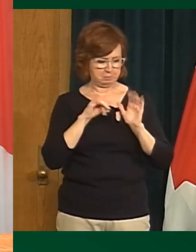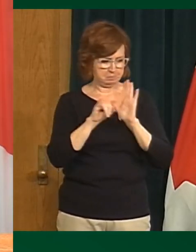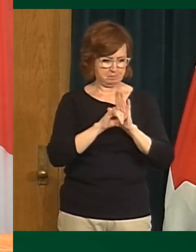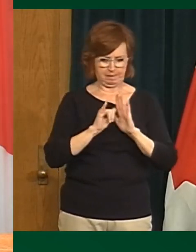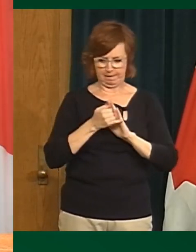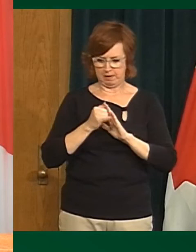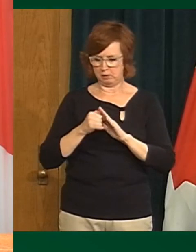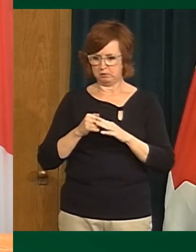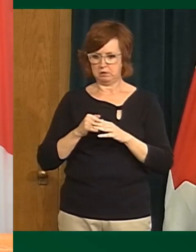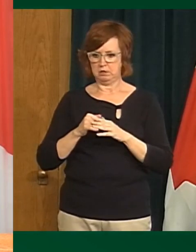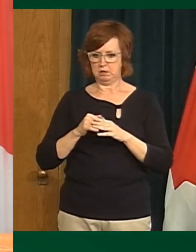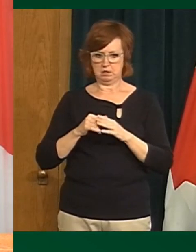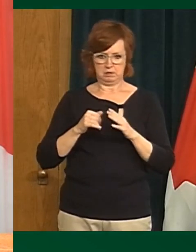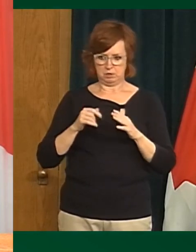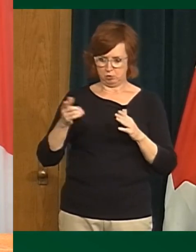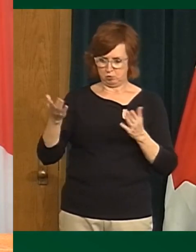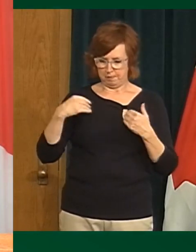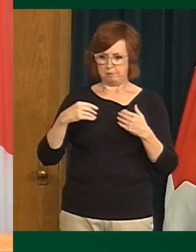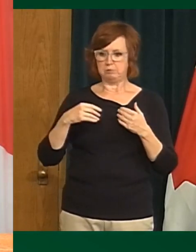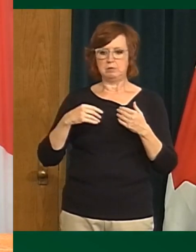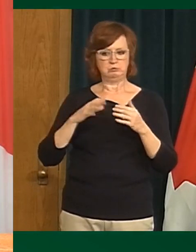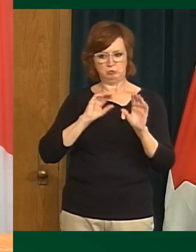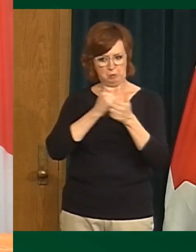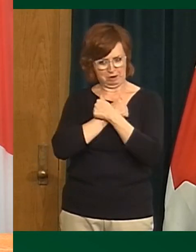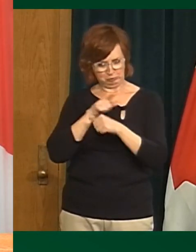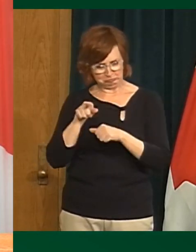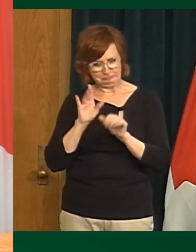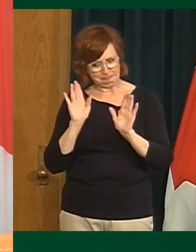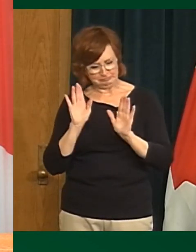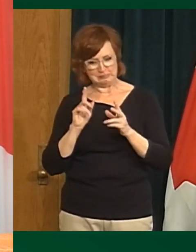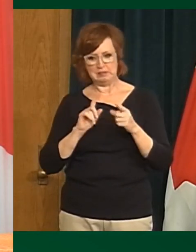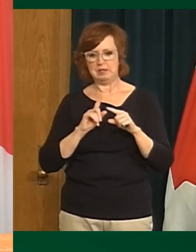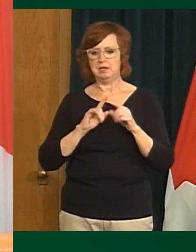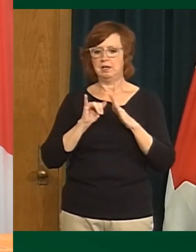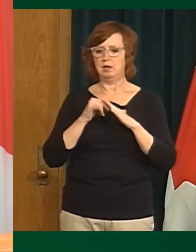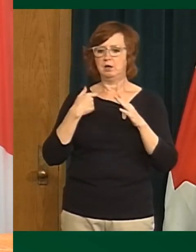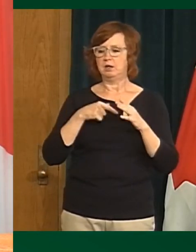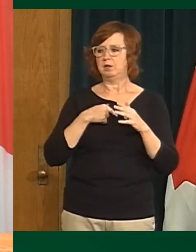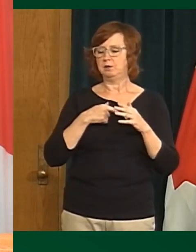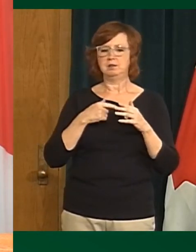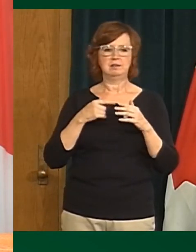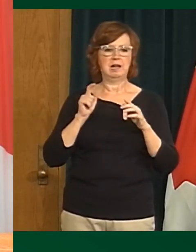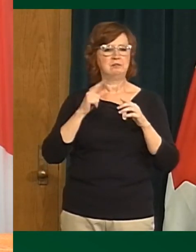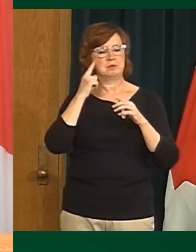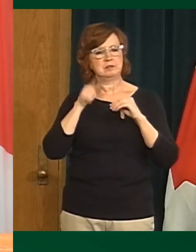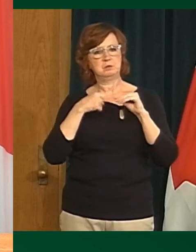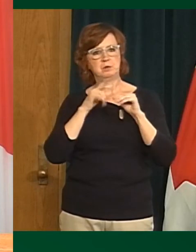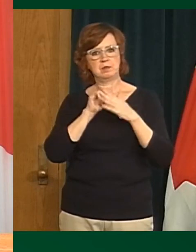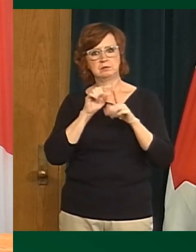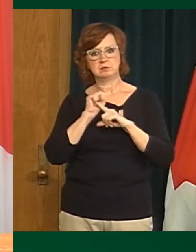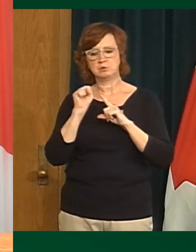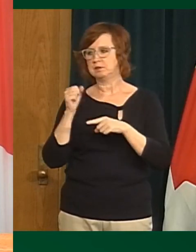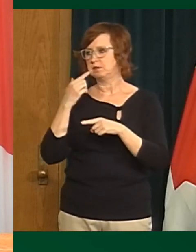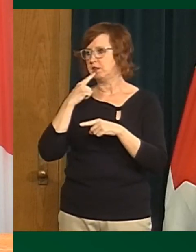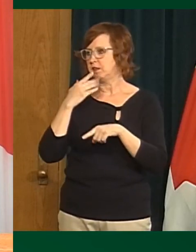think through as we navigate the future. Okay, thanks everyone. That concludes today's conference.